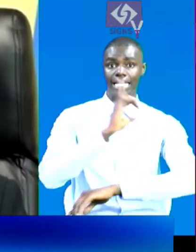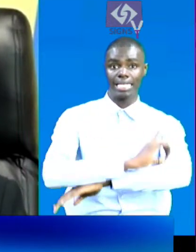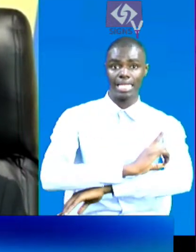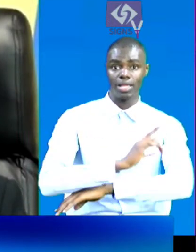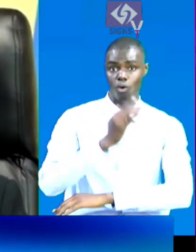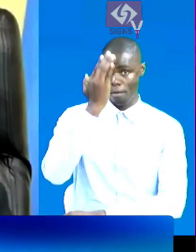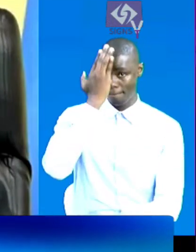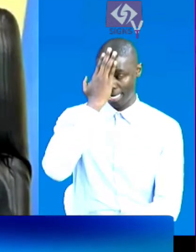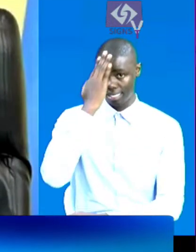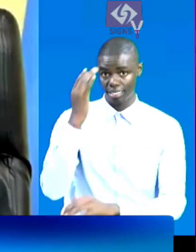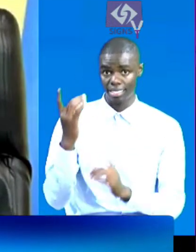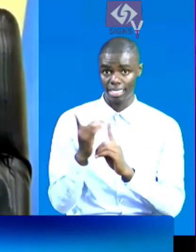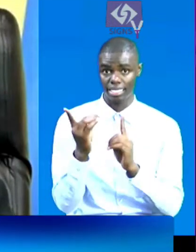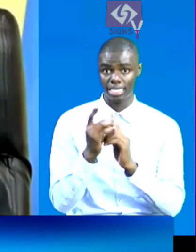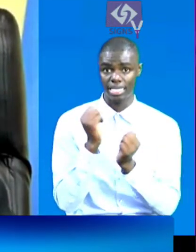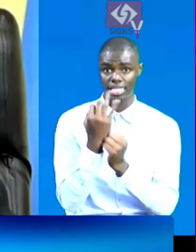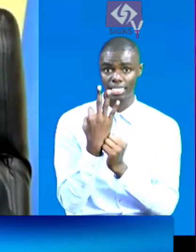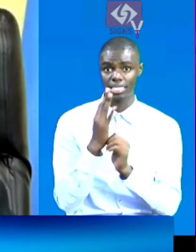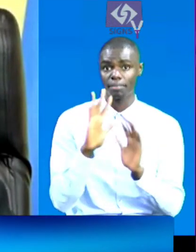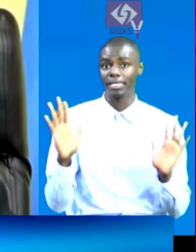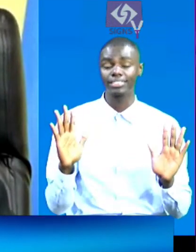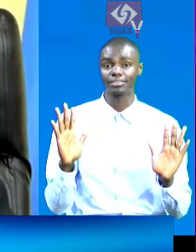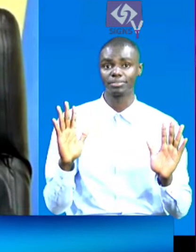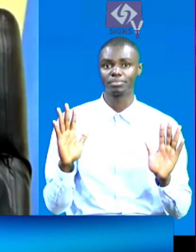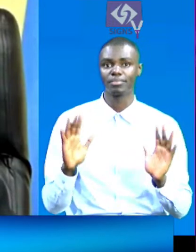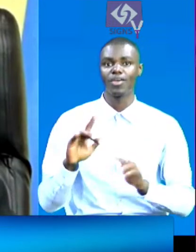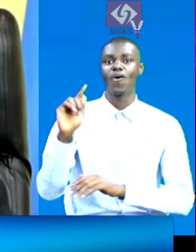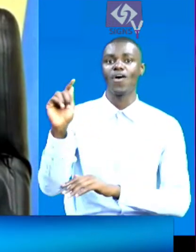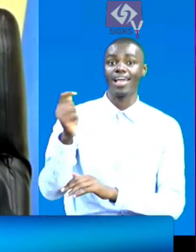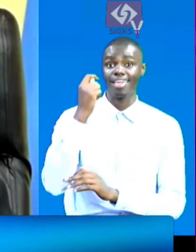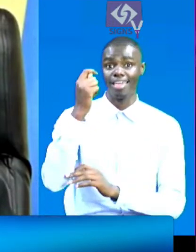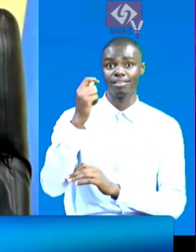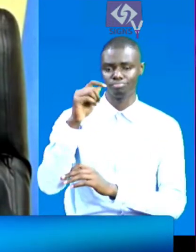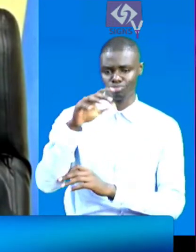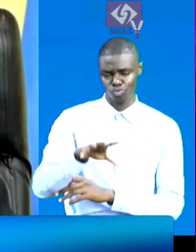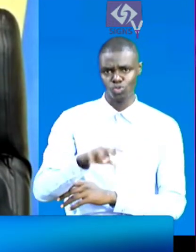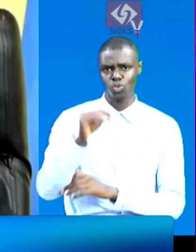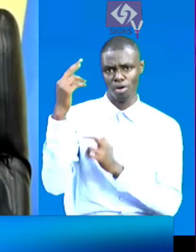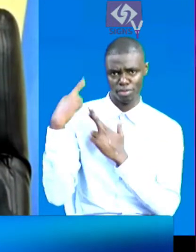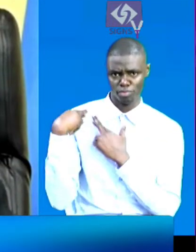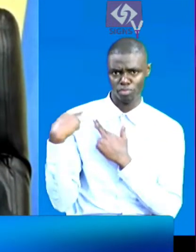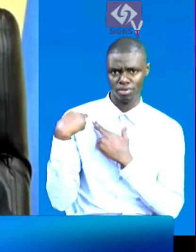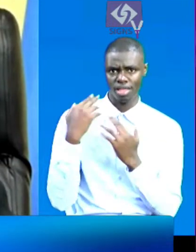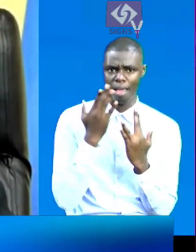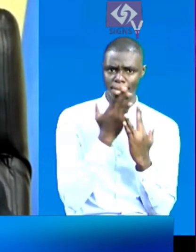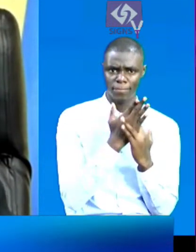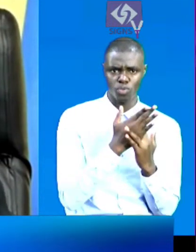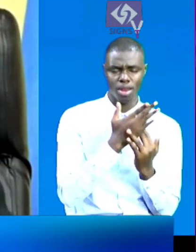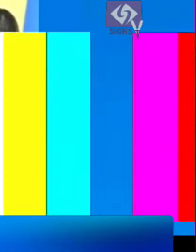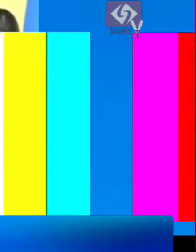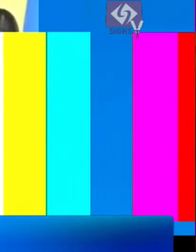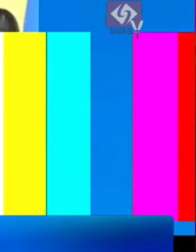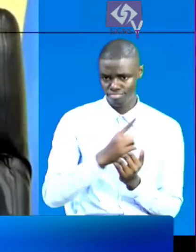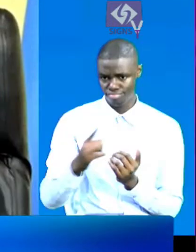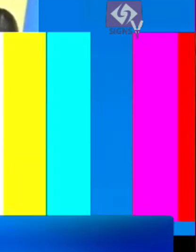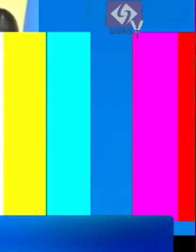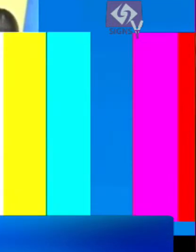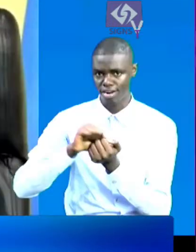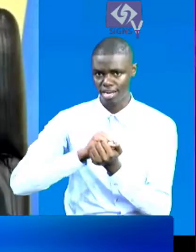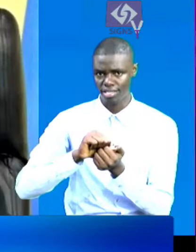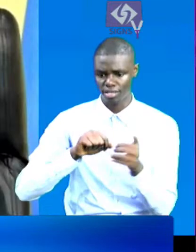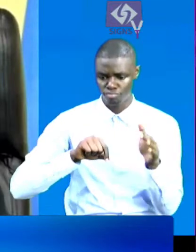Monday 13th. So if each Kenyan took upon themselves between Friday and Monday, even to do 2